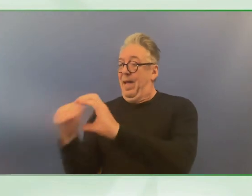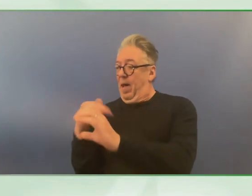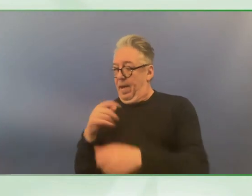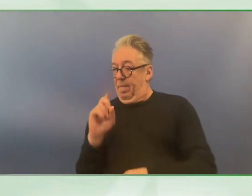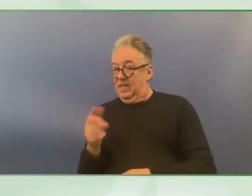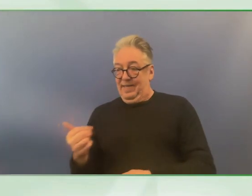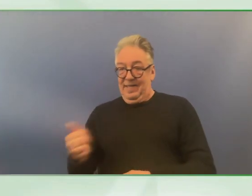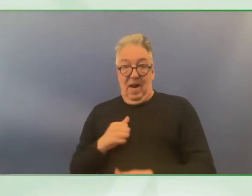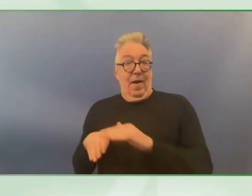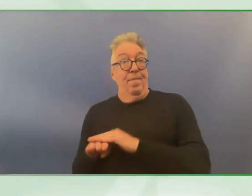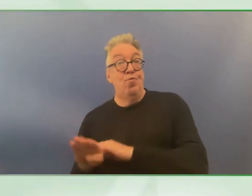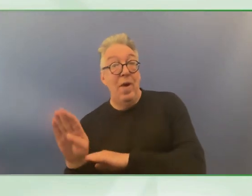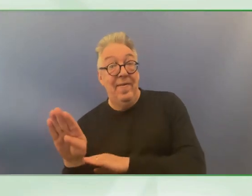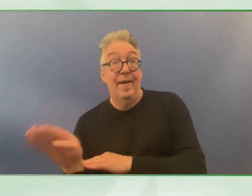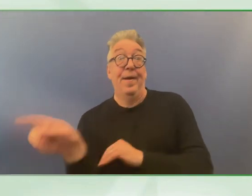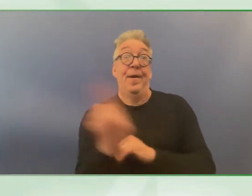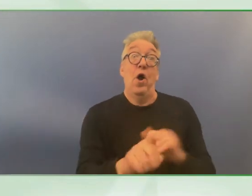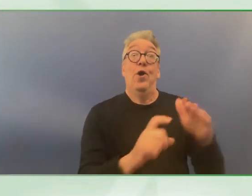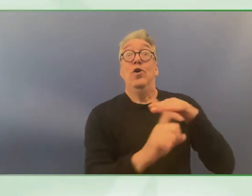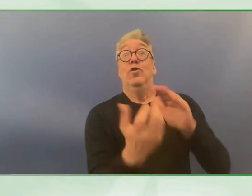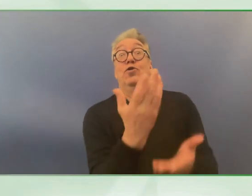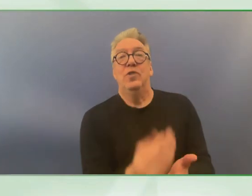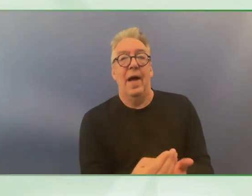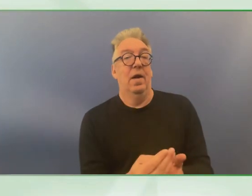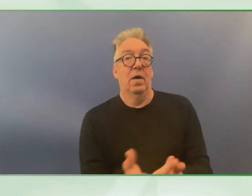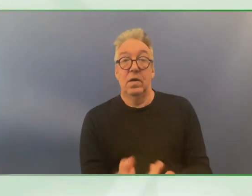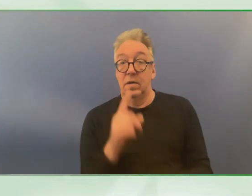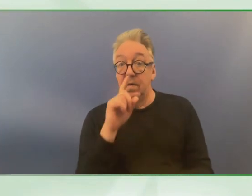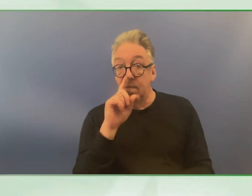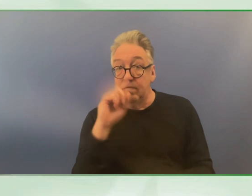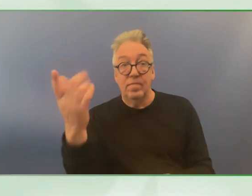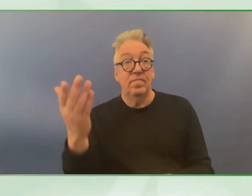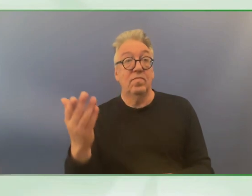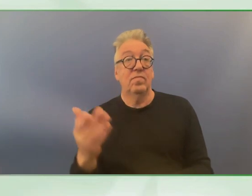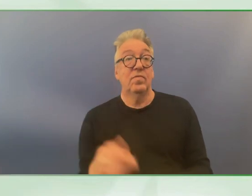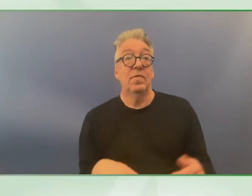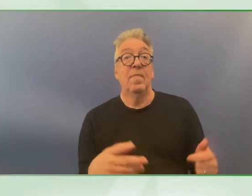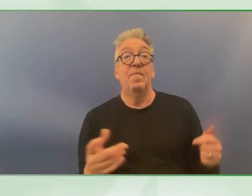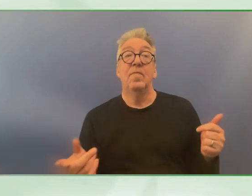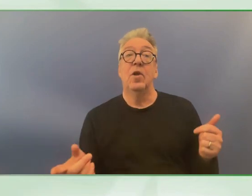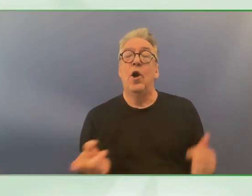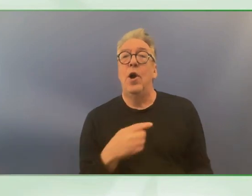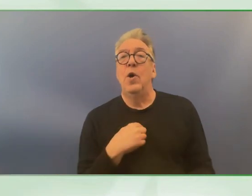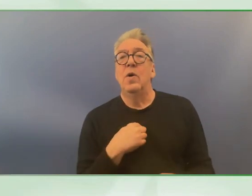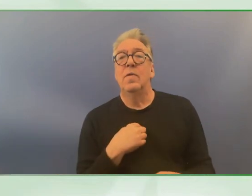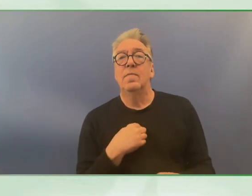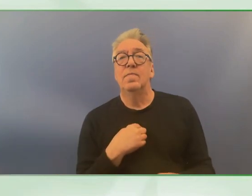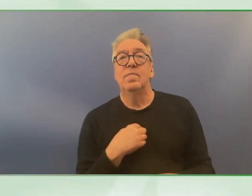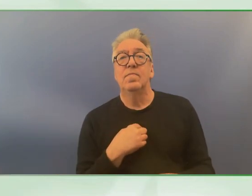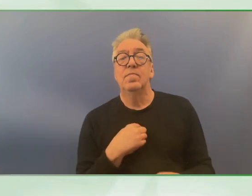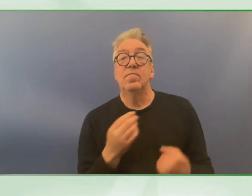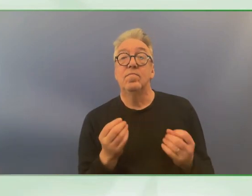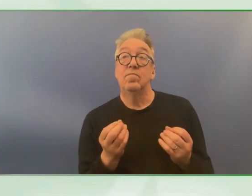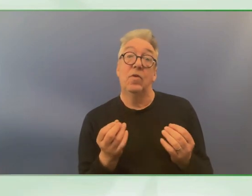So, as I've said, I work within the legal department in the Naval, and I often have to